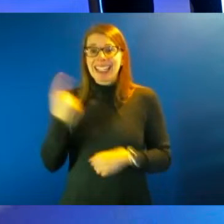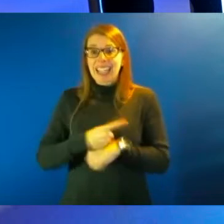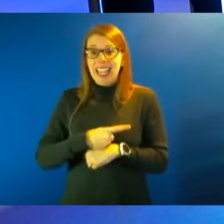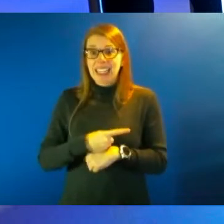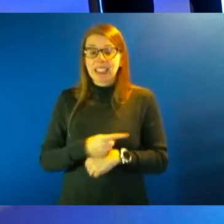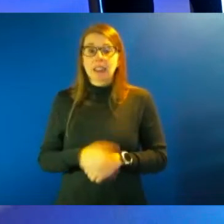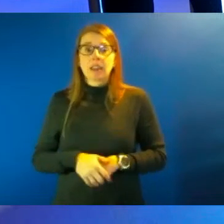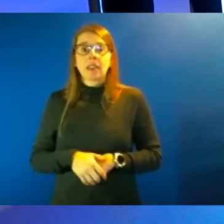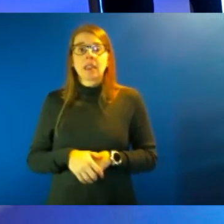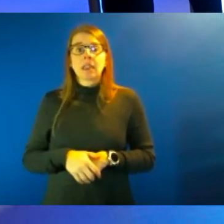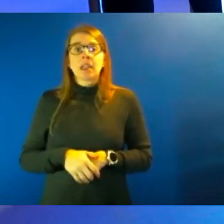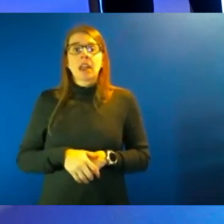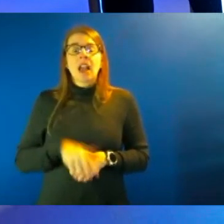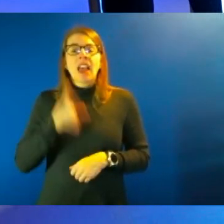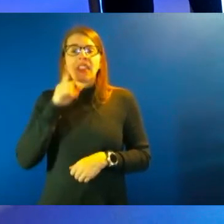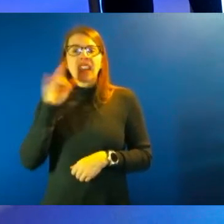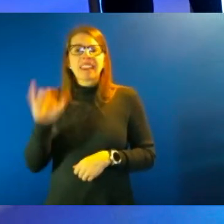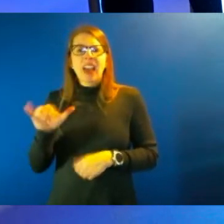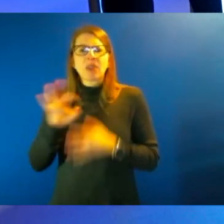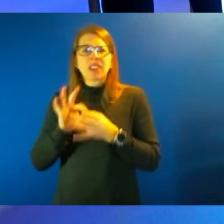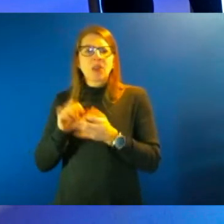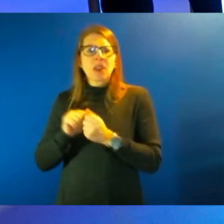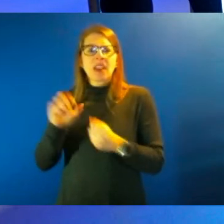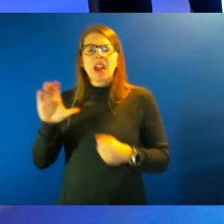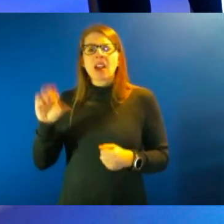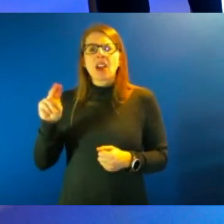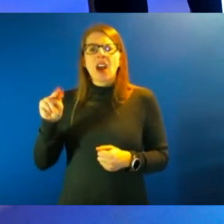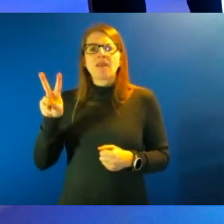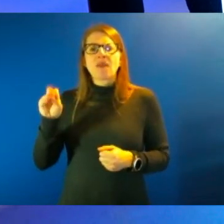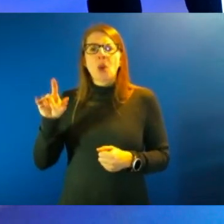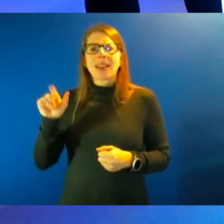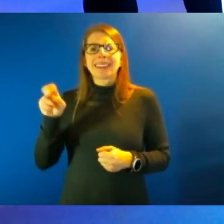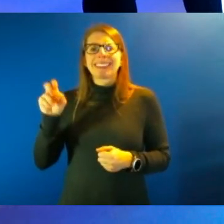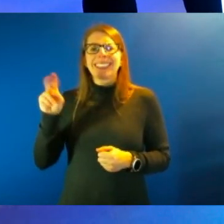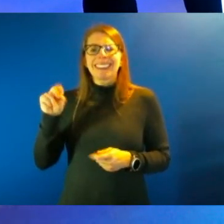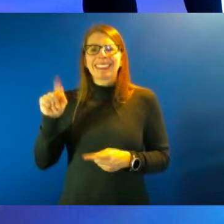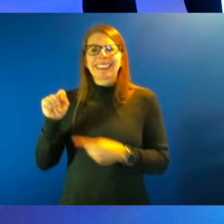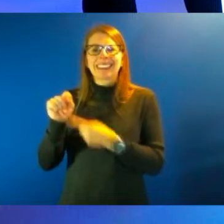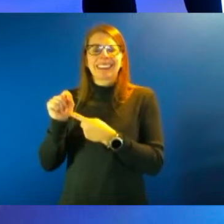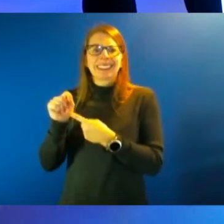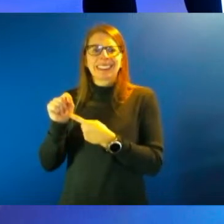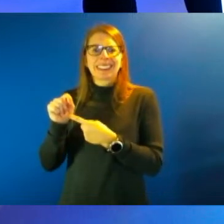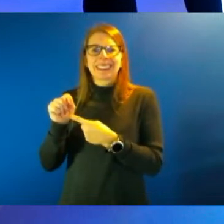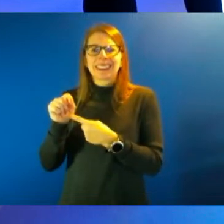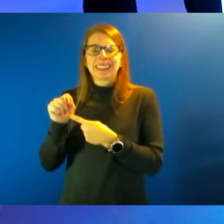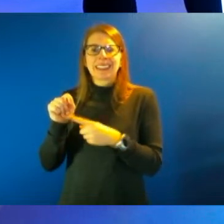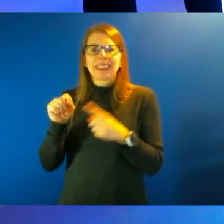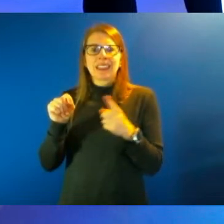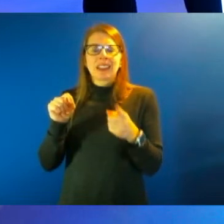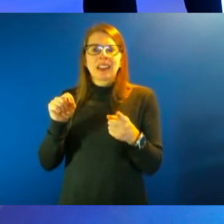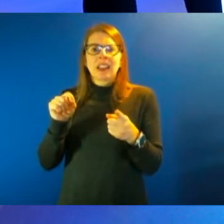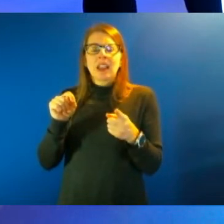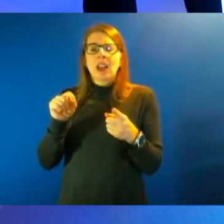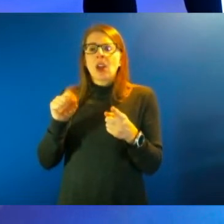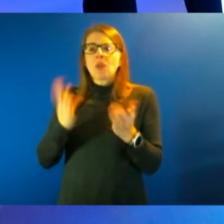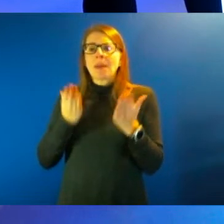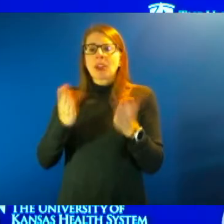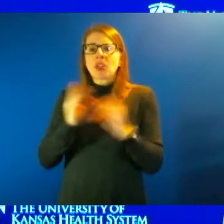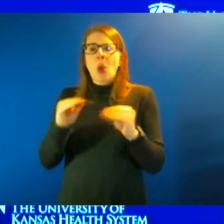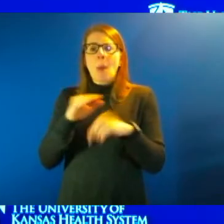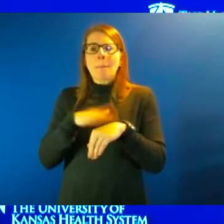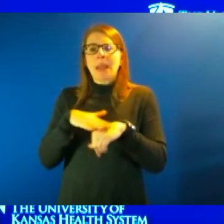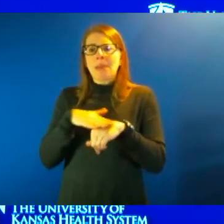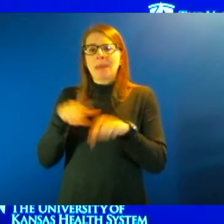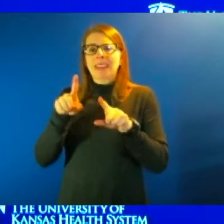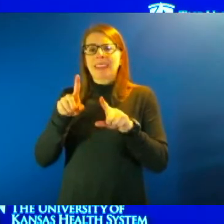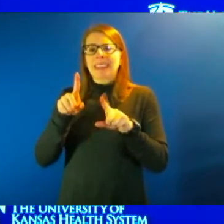regarding convalescent sera, wasn't it? Yeah, so I think there are the recommendation is really there is no minimum time between